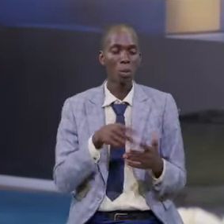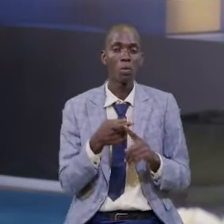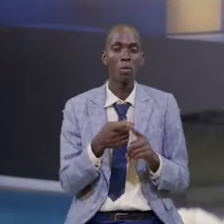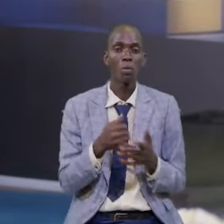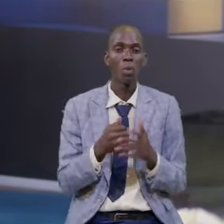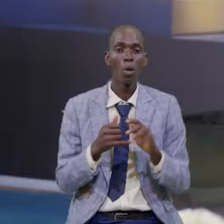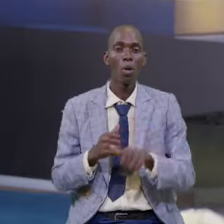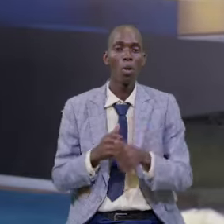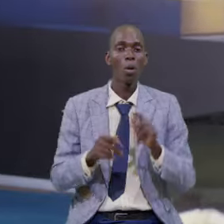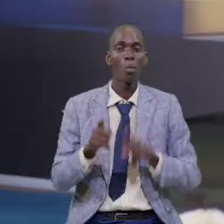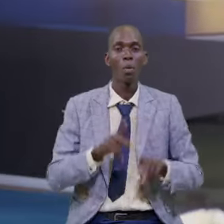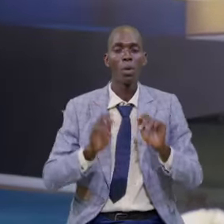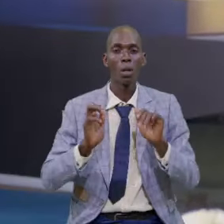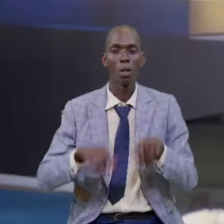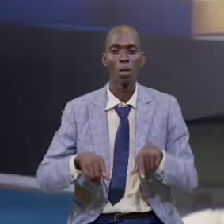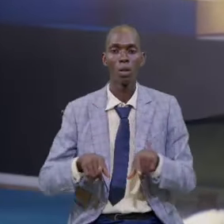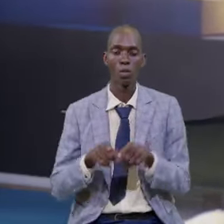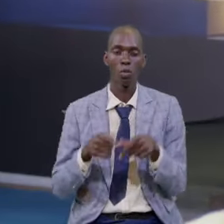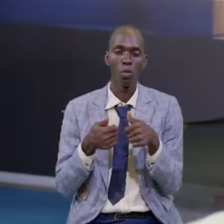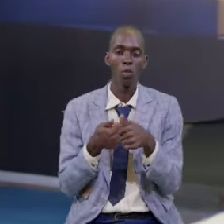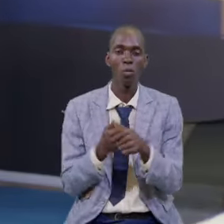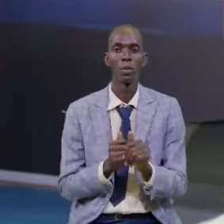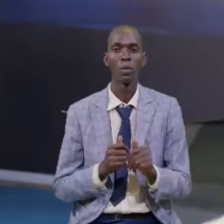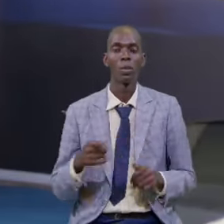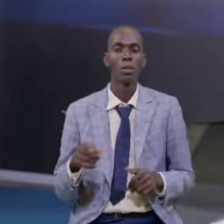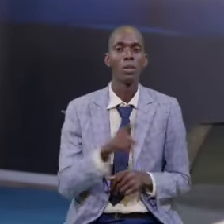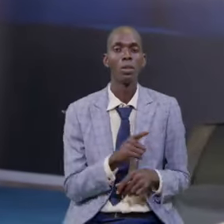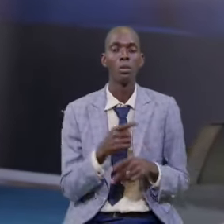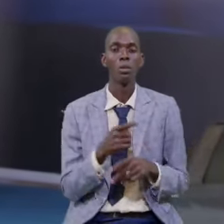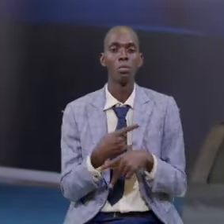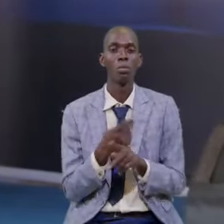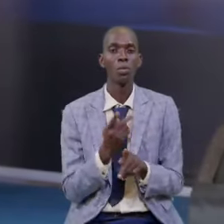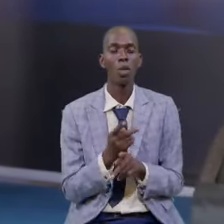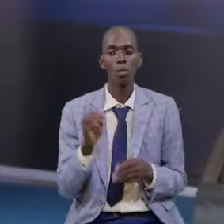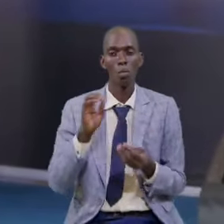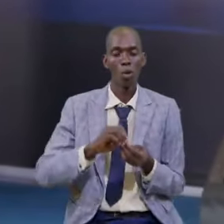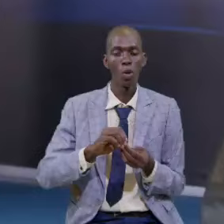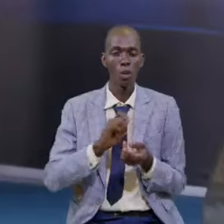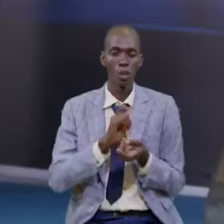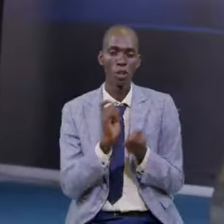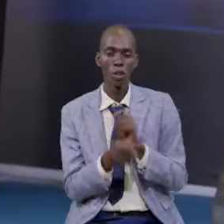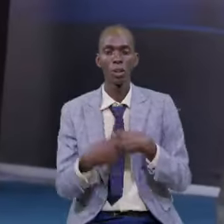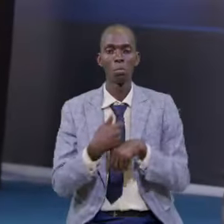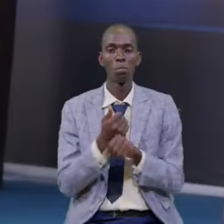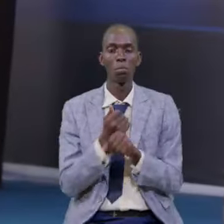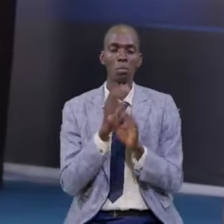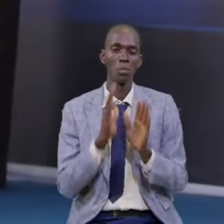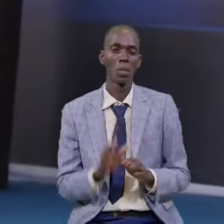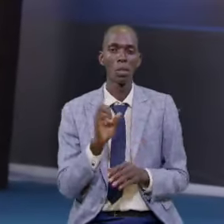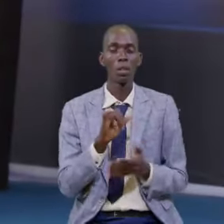also follow. They produce other change makers. That's why you're here